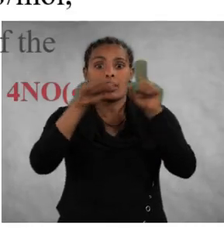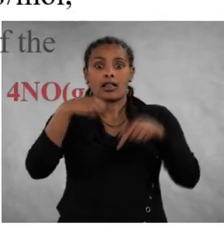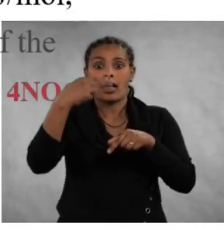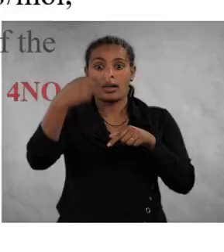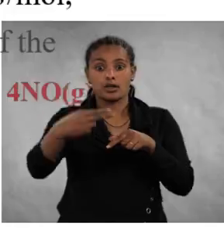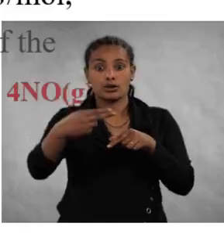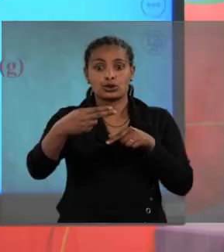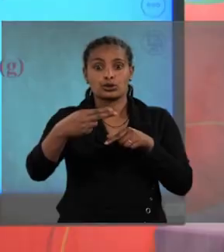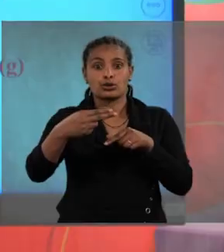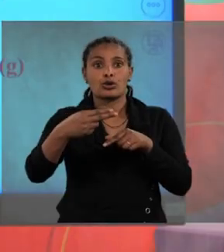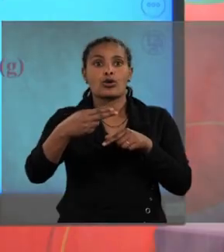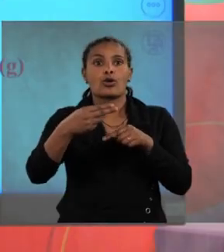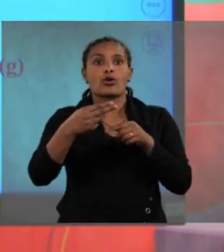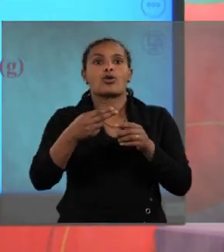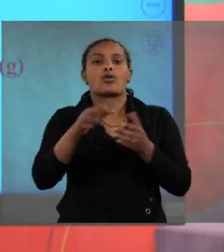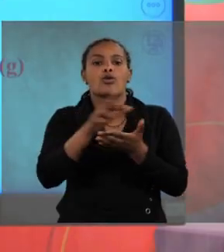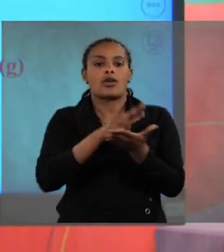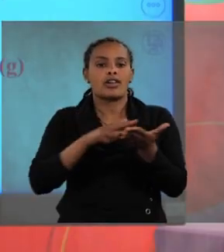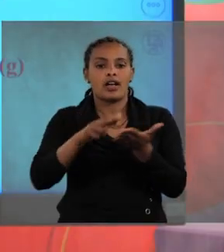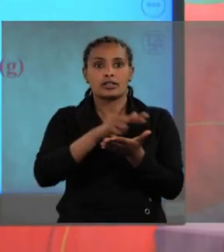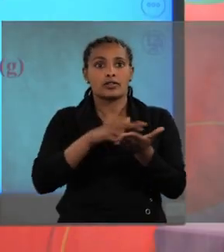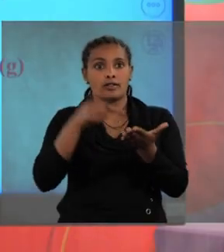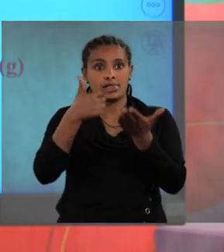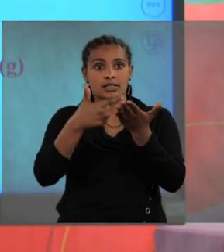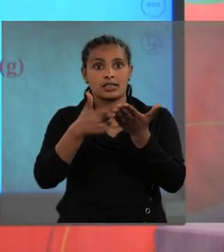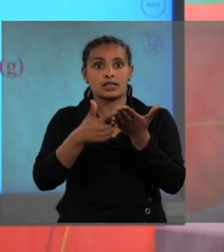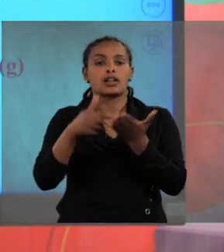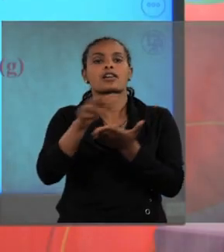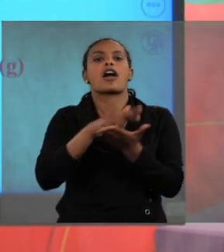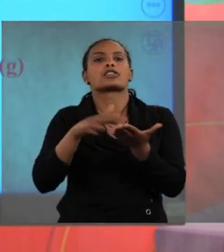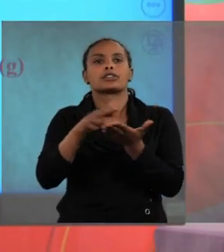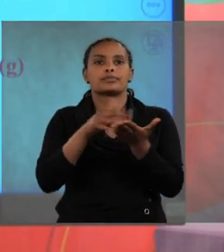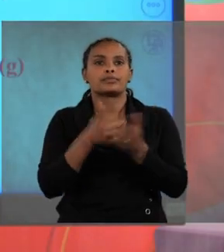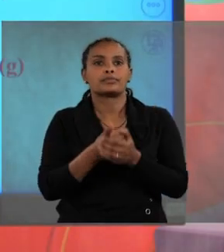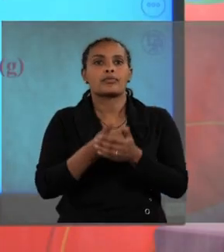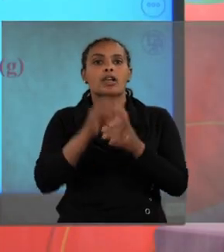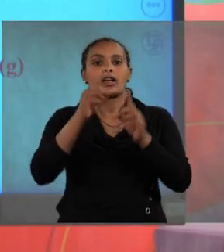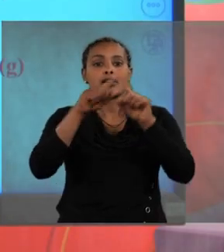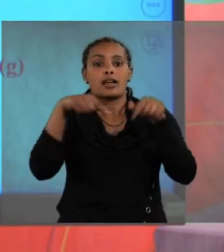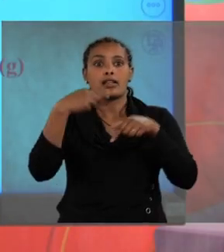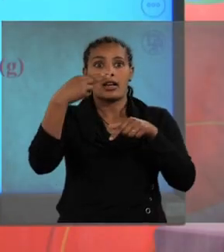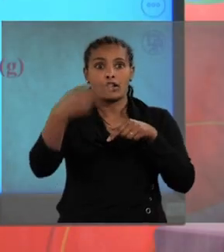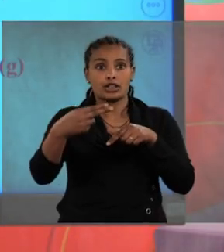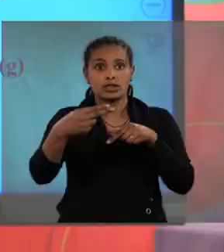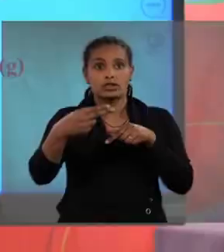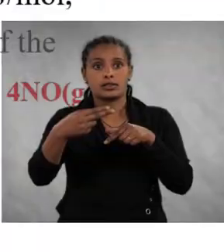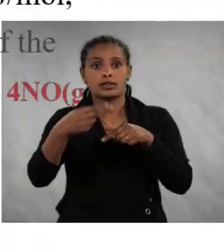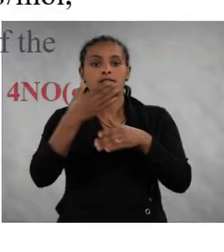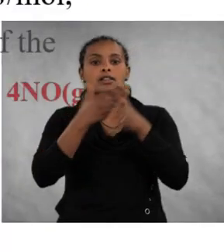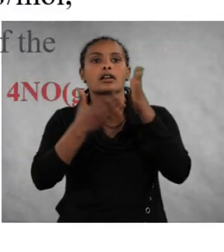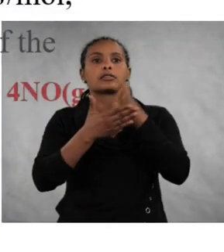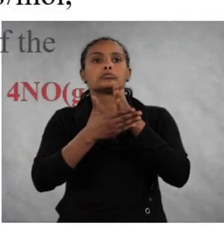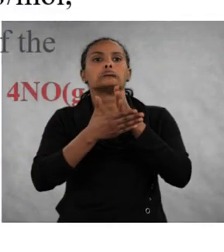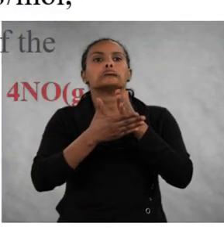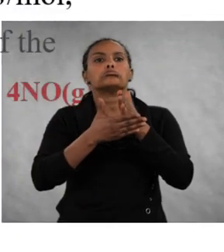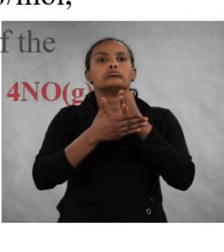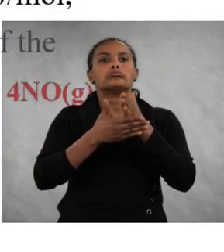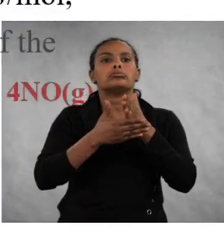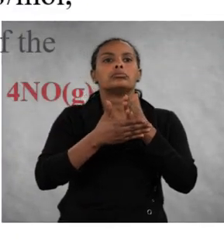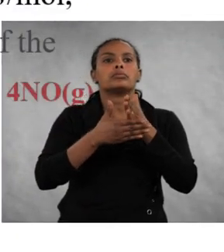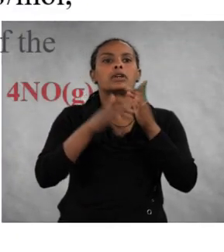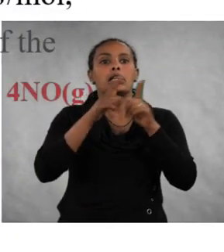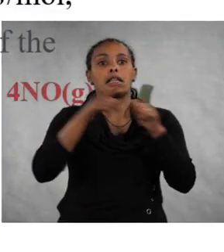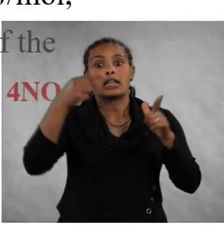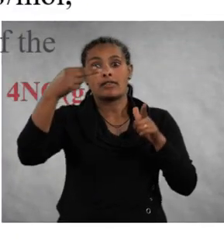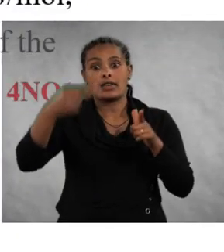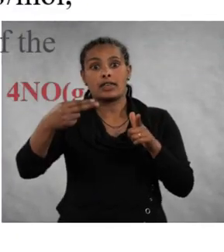H naught of the reaction for this reaction? Delta H naught of the reaction, standard enthalpies of the reaction, delta